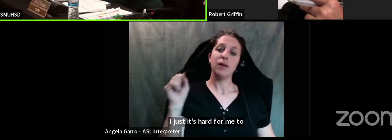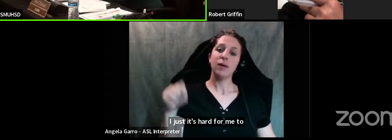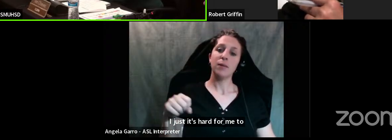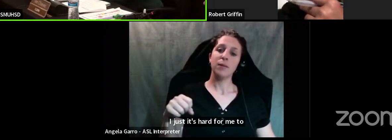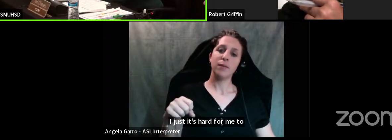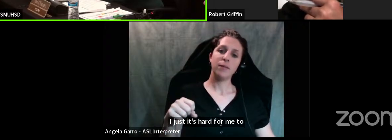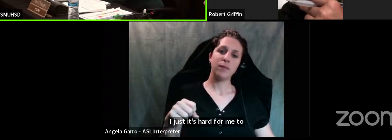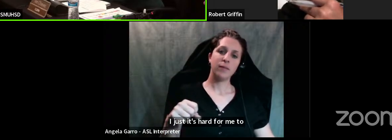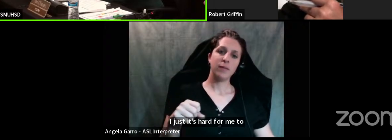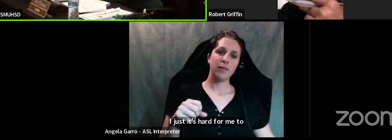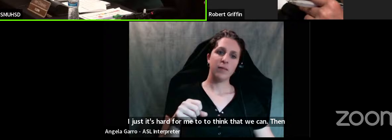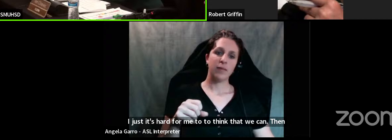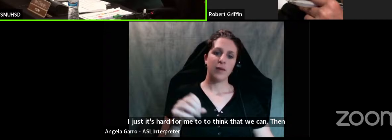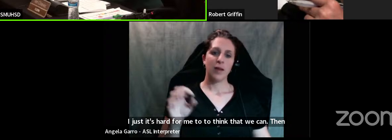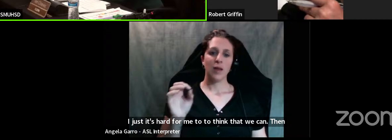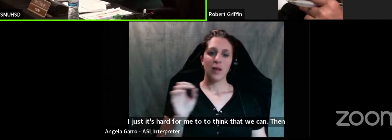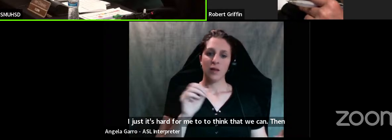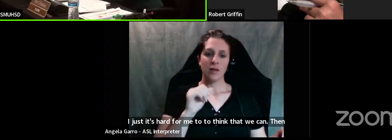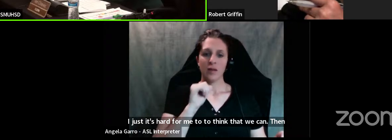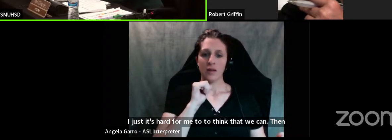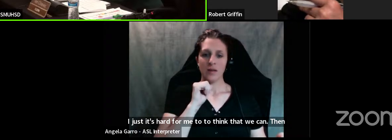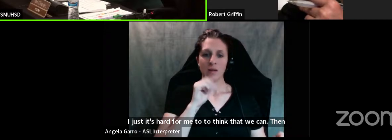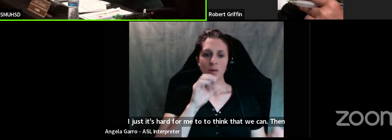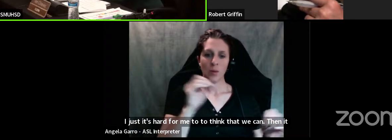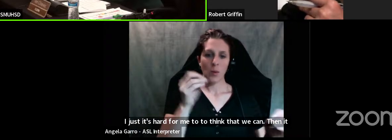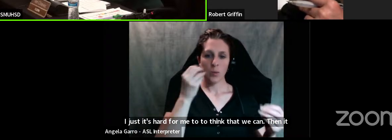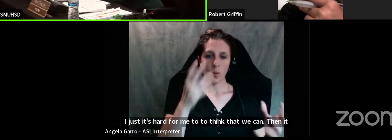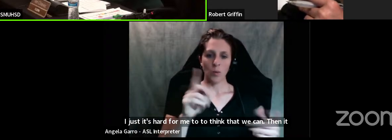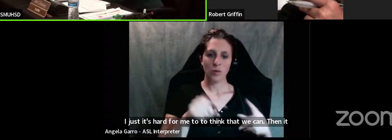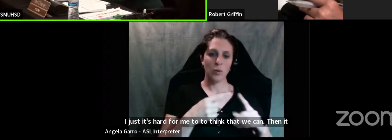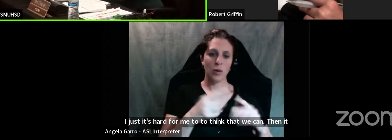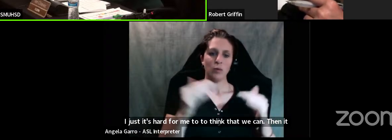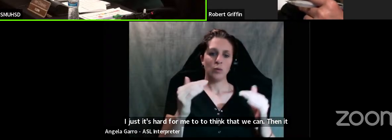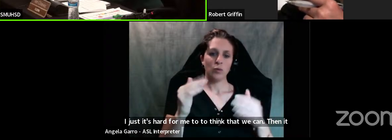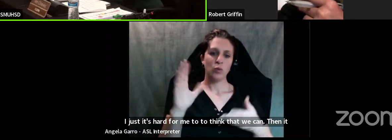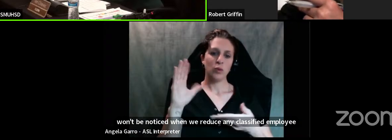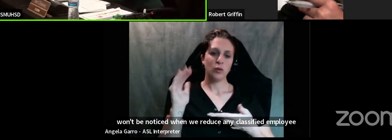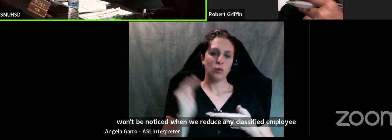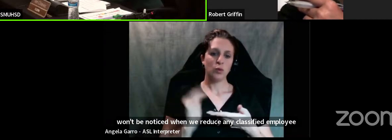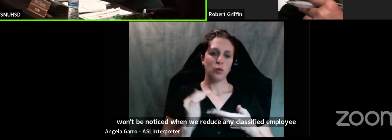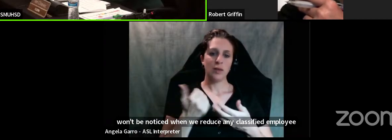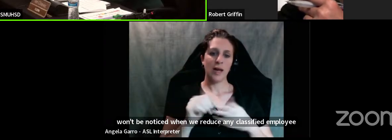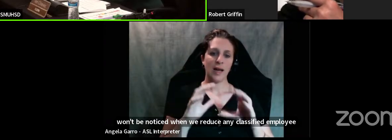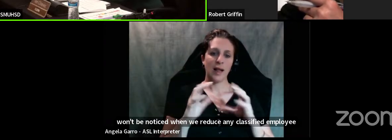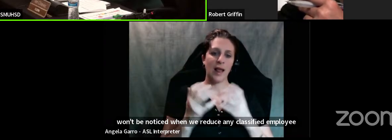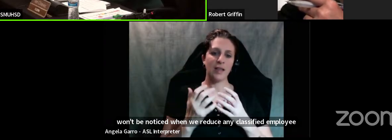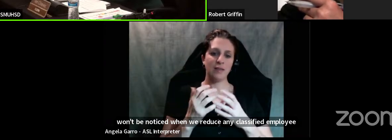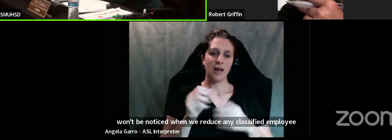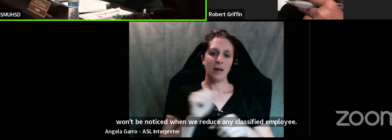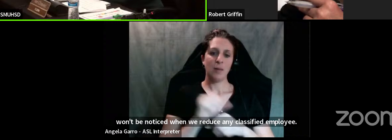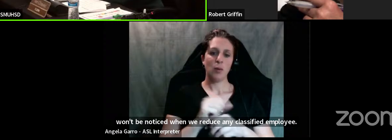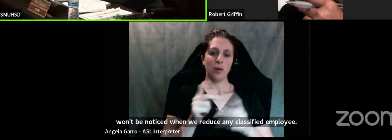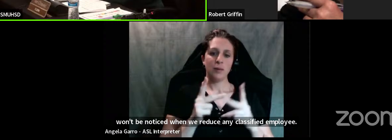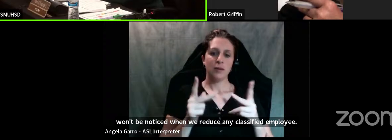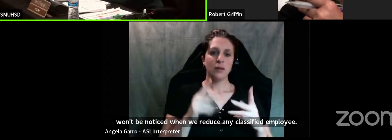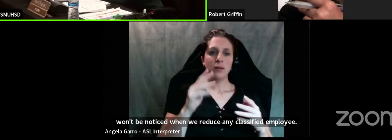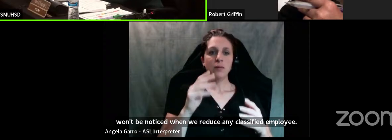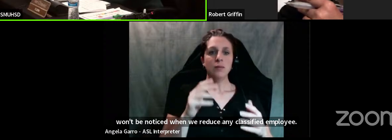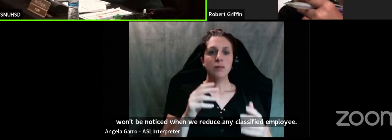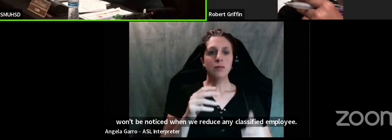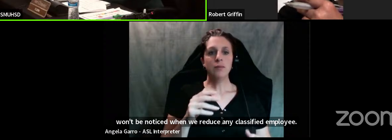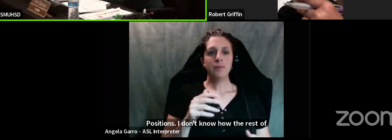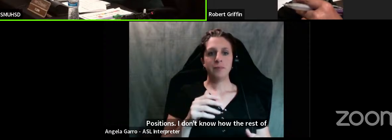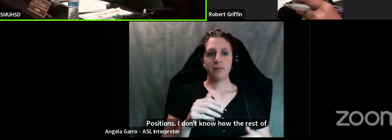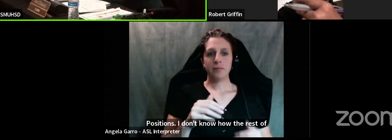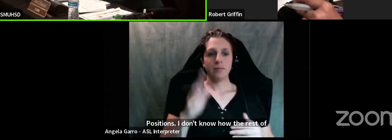that it won't be noticed when we reduce any classified employee positions. I don't know how the rest of you got, how you